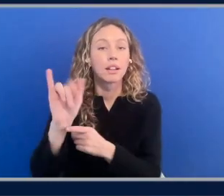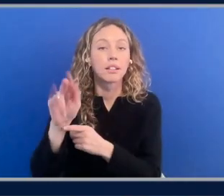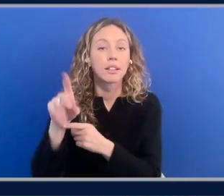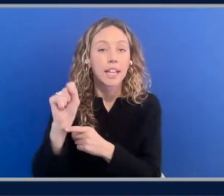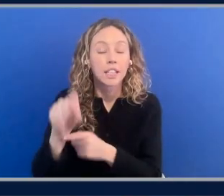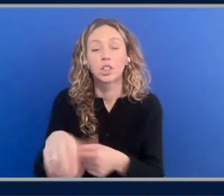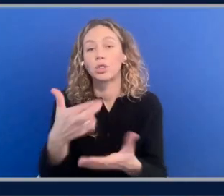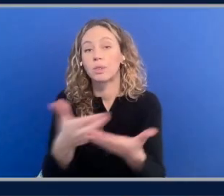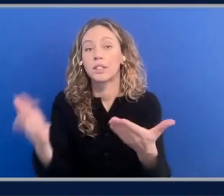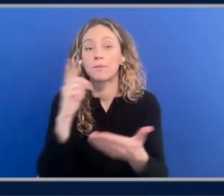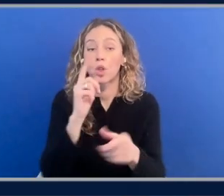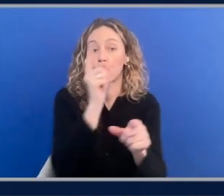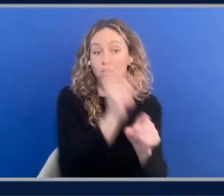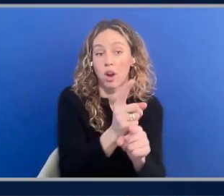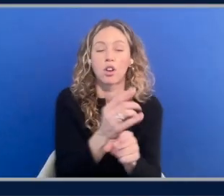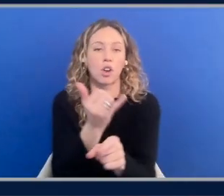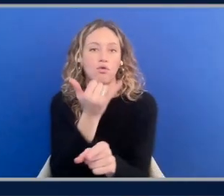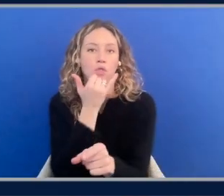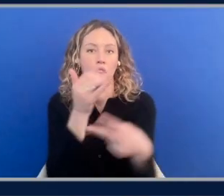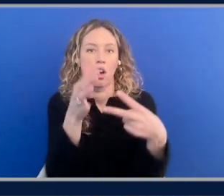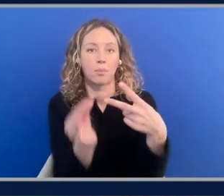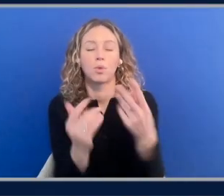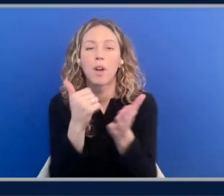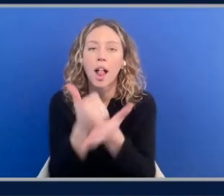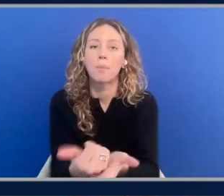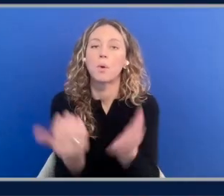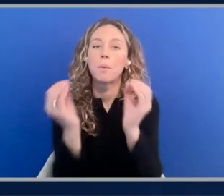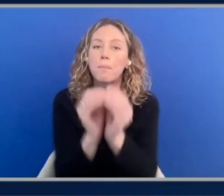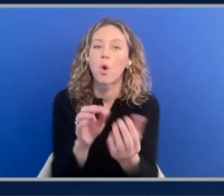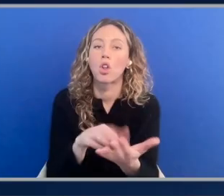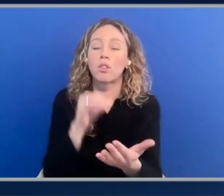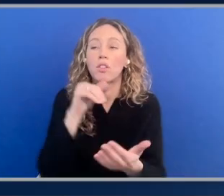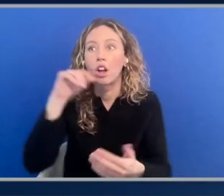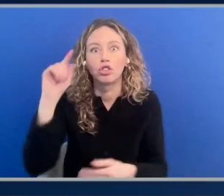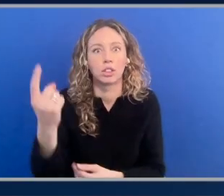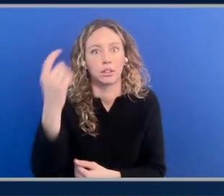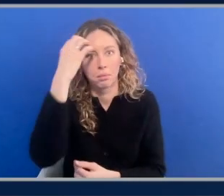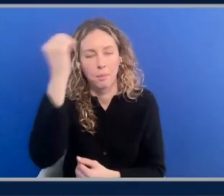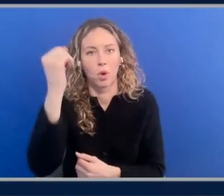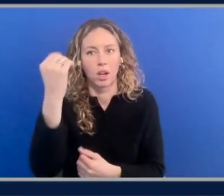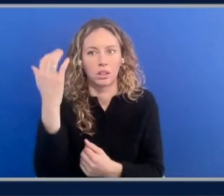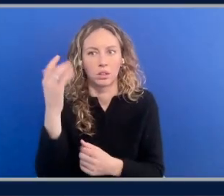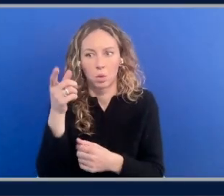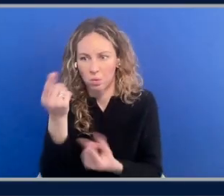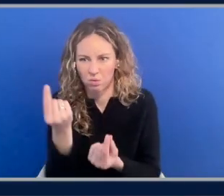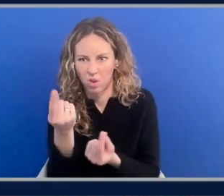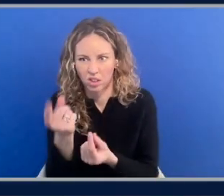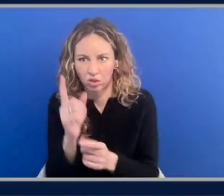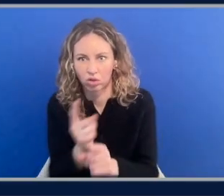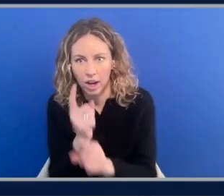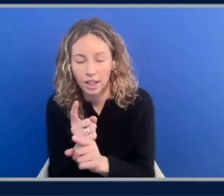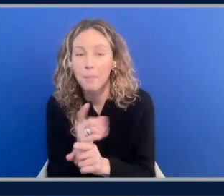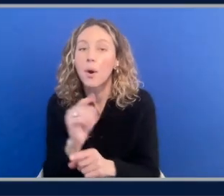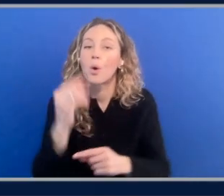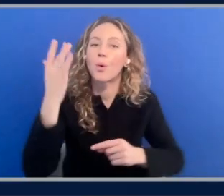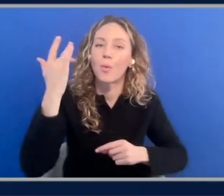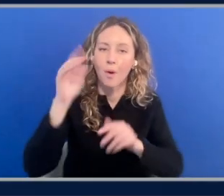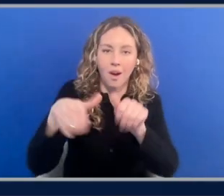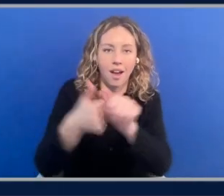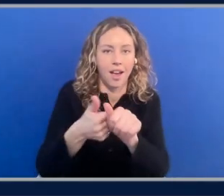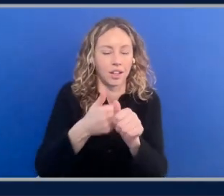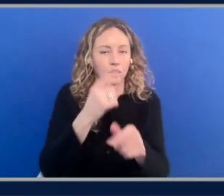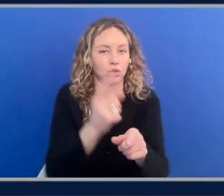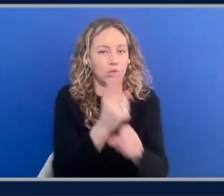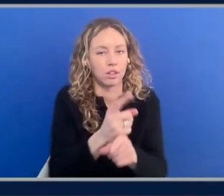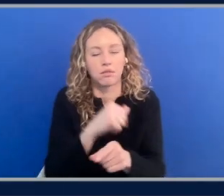and incorrect options to help you further learn, not just memorize what's correct, but why it's correct and why it's incorrect. That's right. And what's really special about